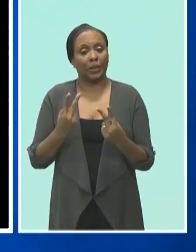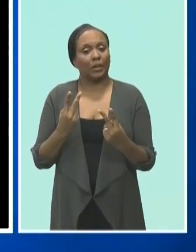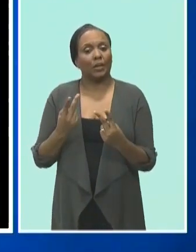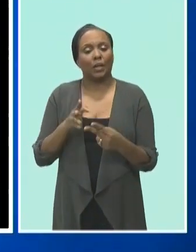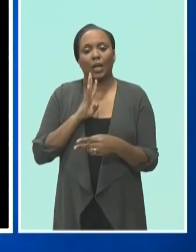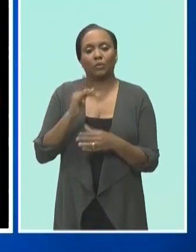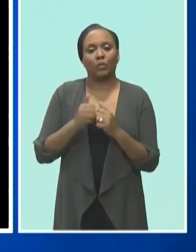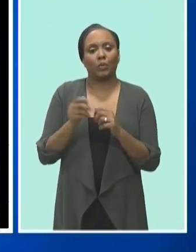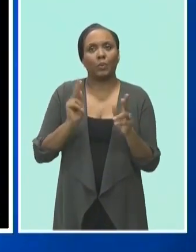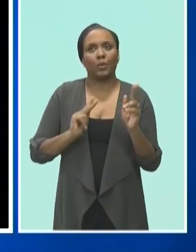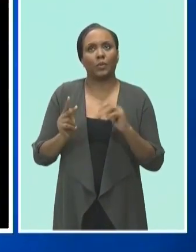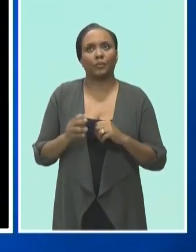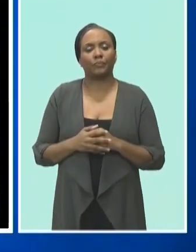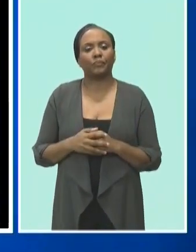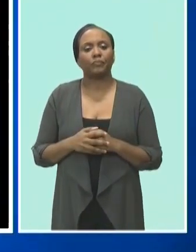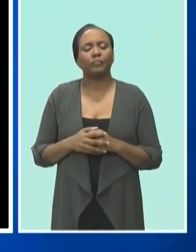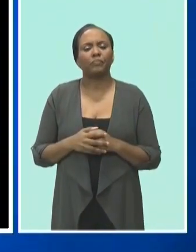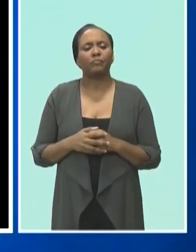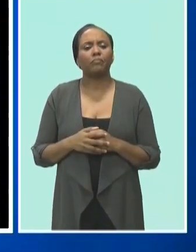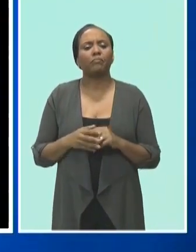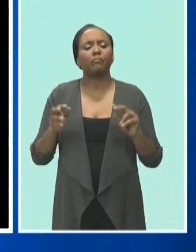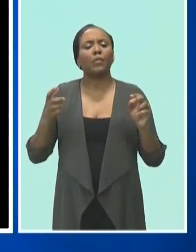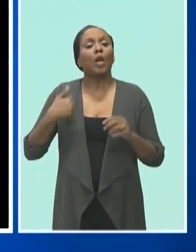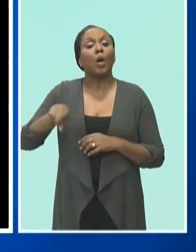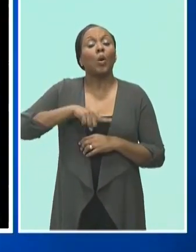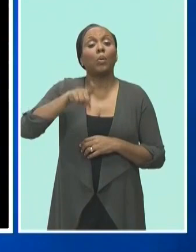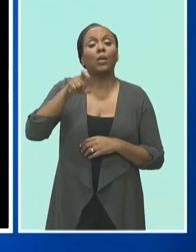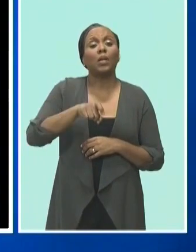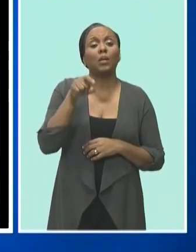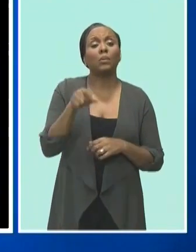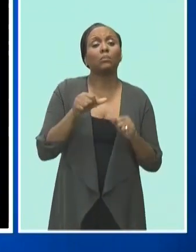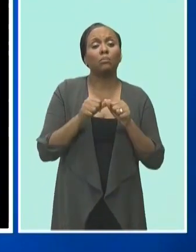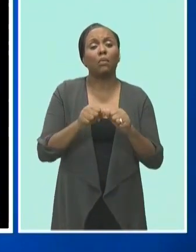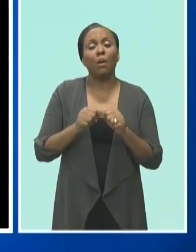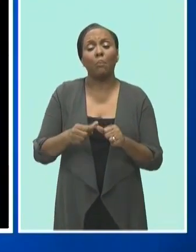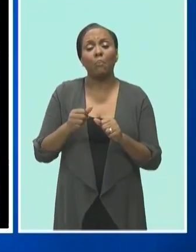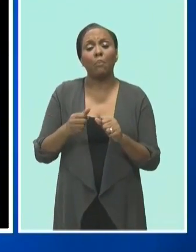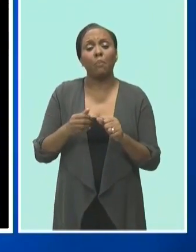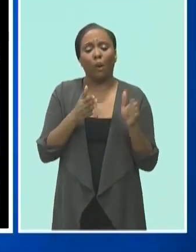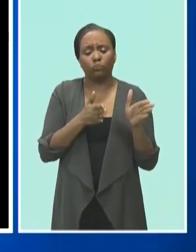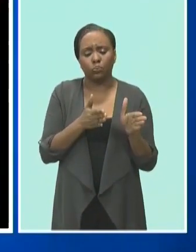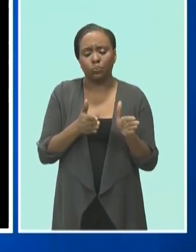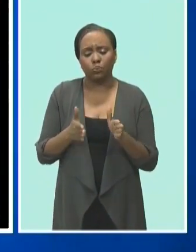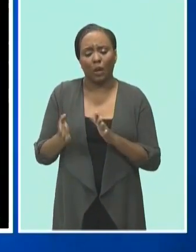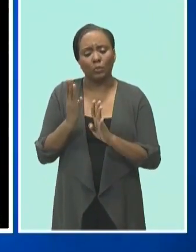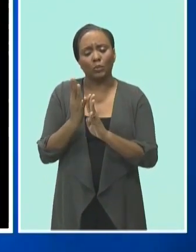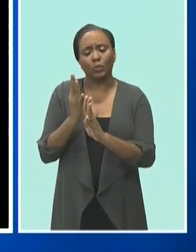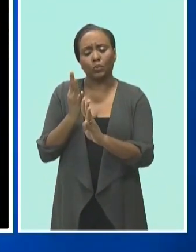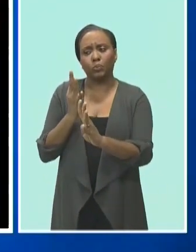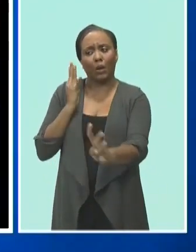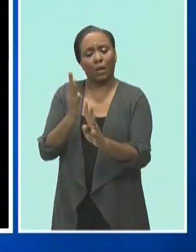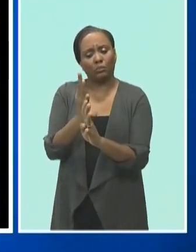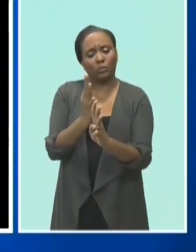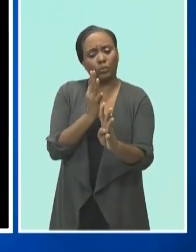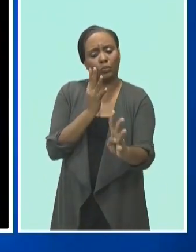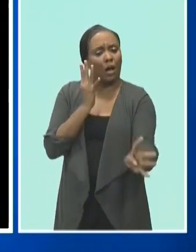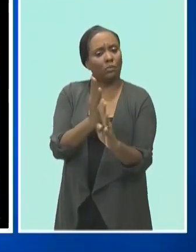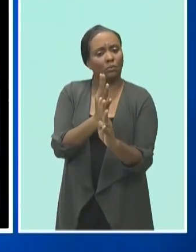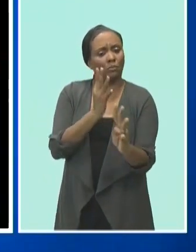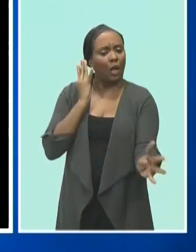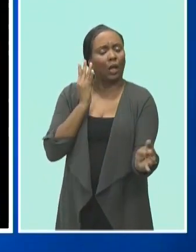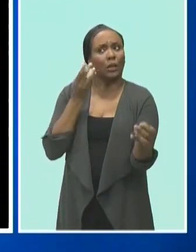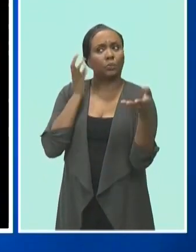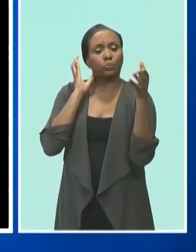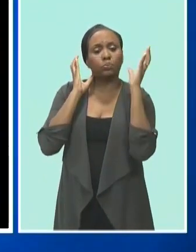Tuesday morning. We need you to remain very orderly, to form your lines, to listen to those in authority,